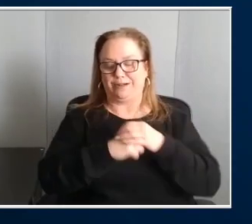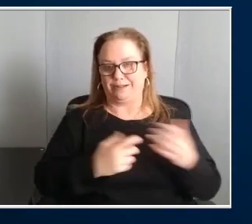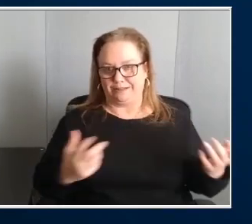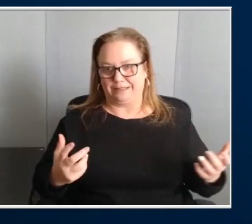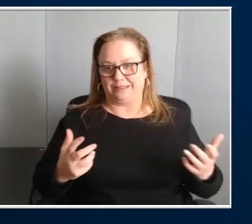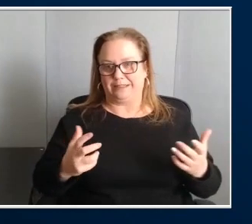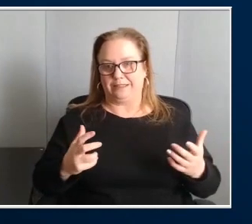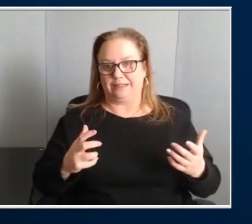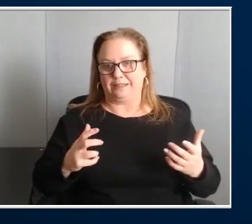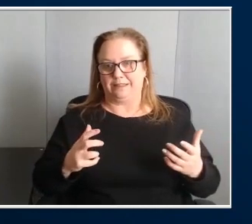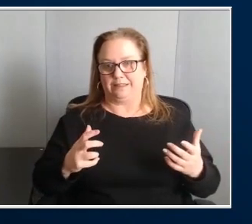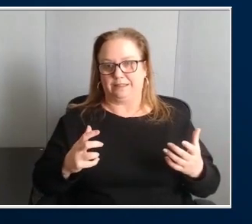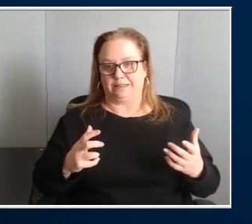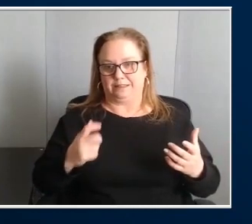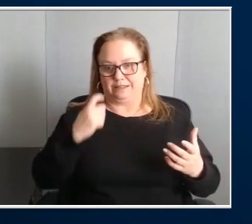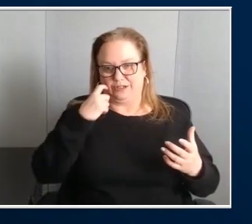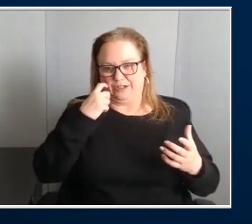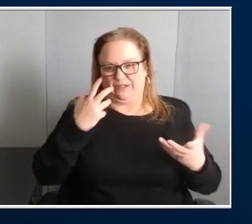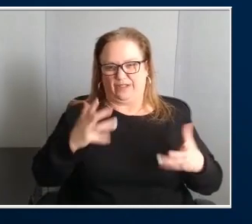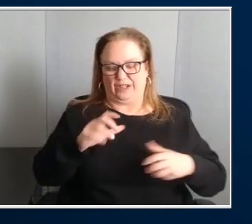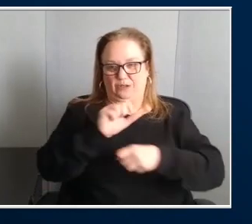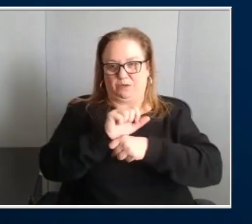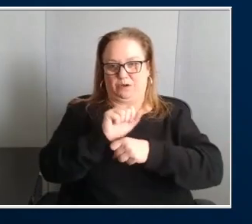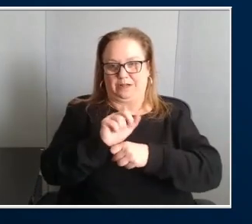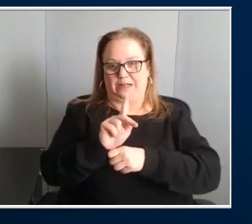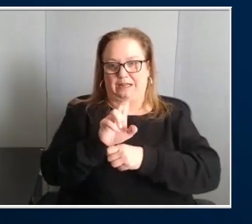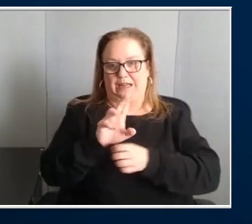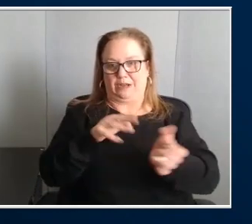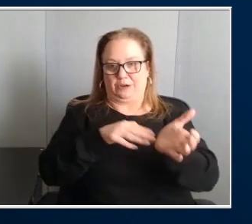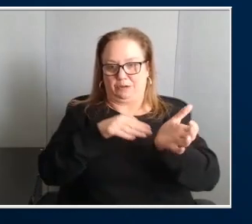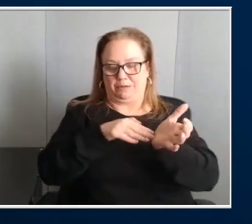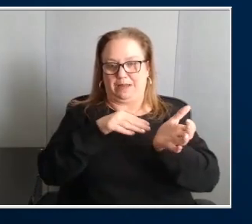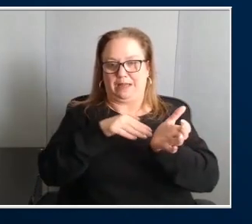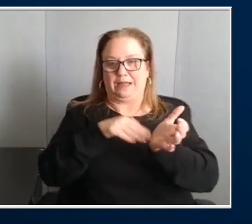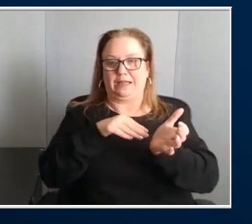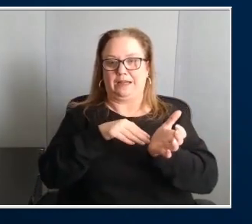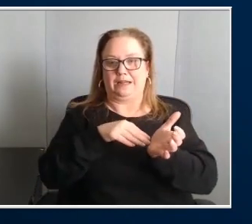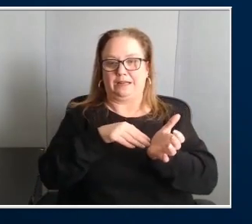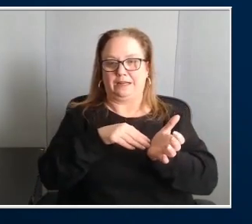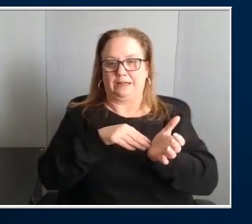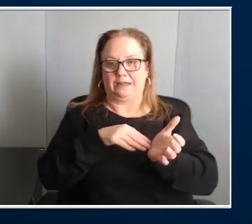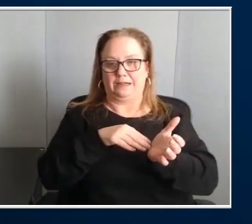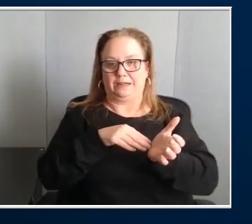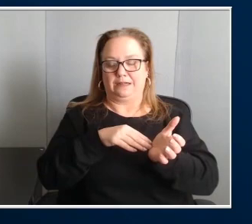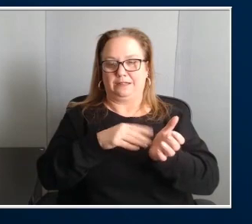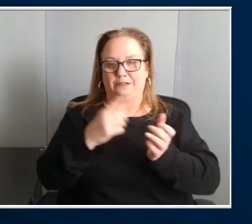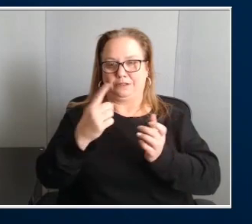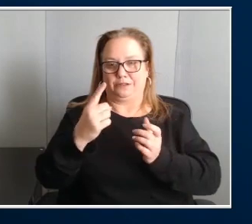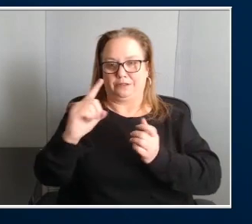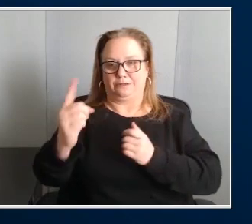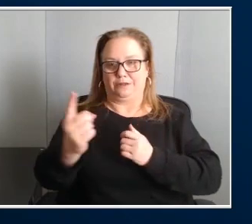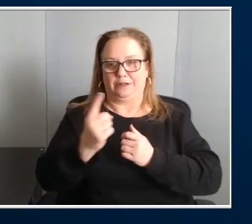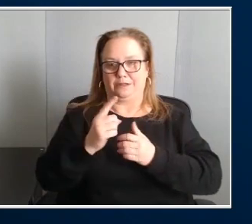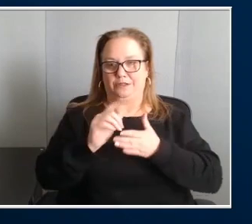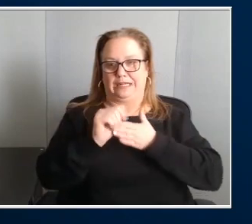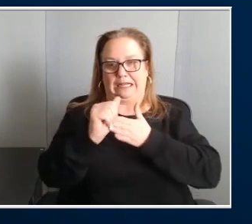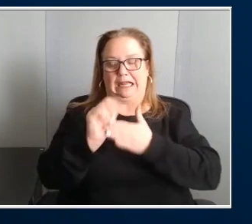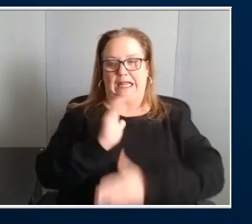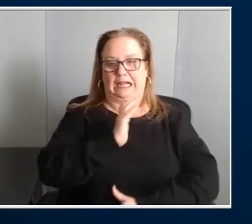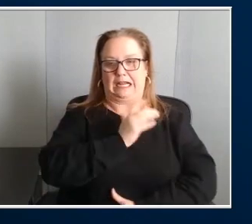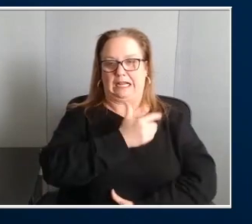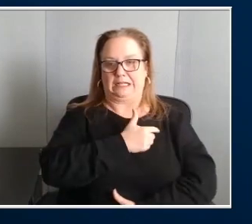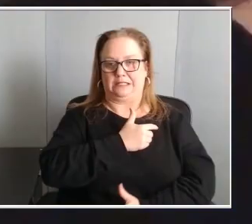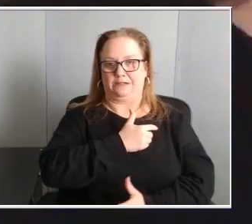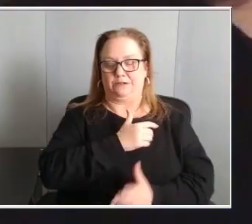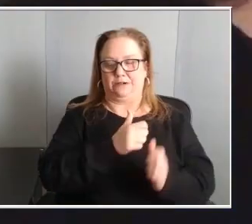and she had just gotten off work there at KU Medical Center. So she's the one that she guided us through